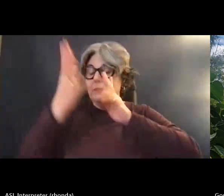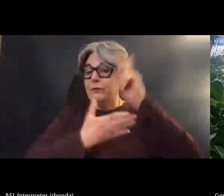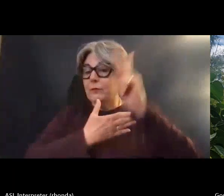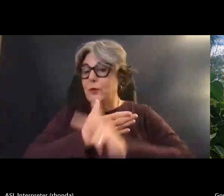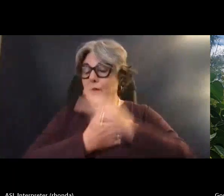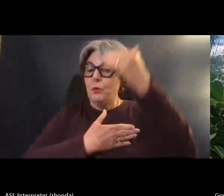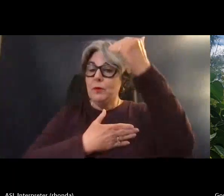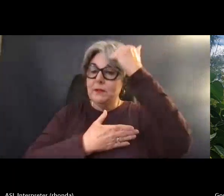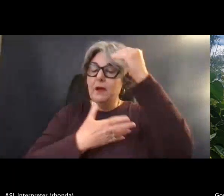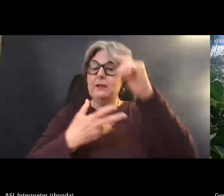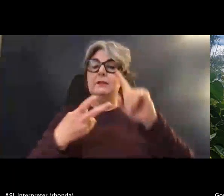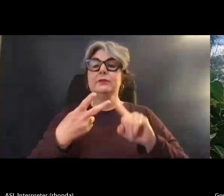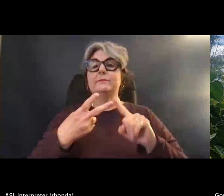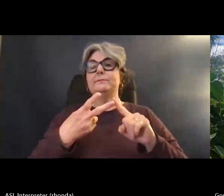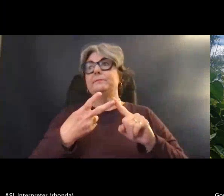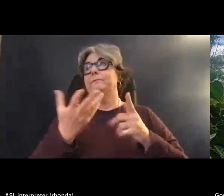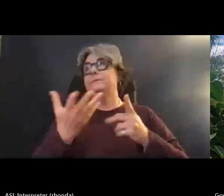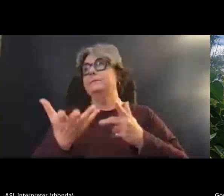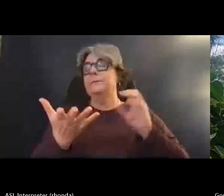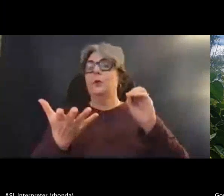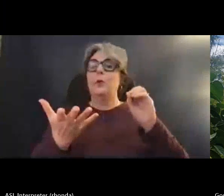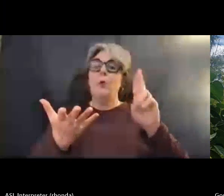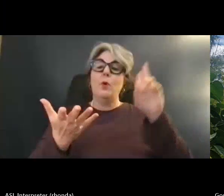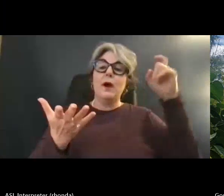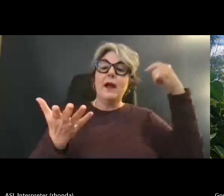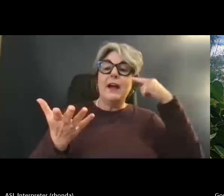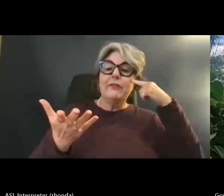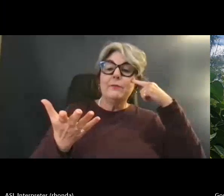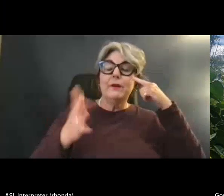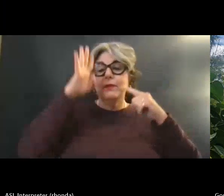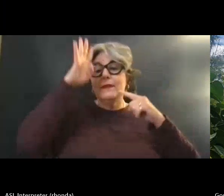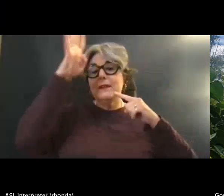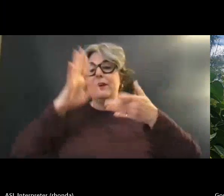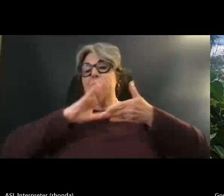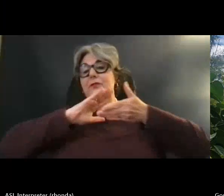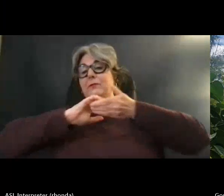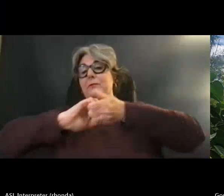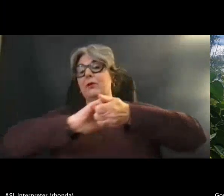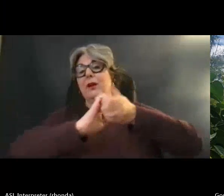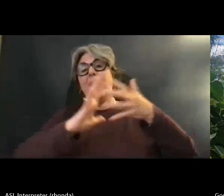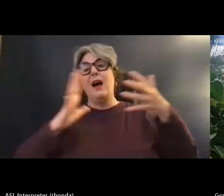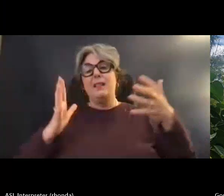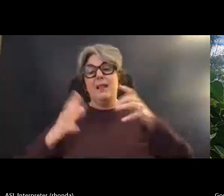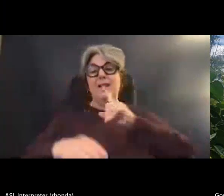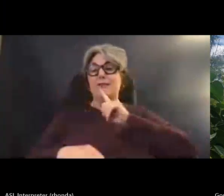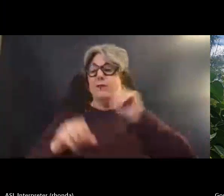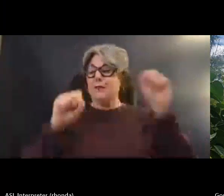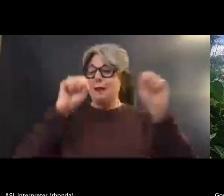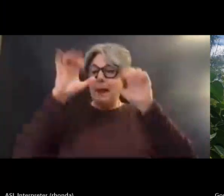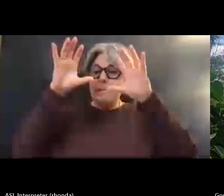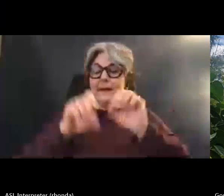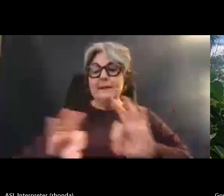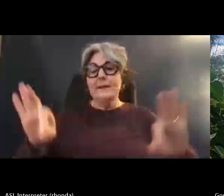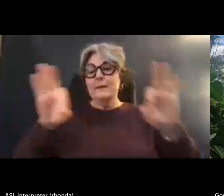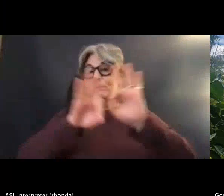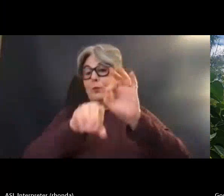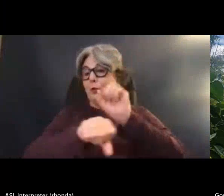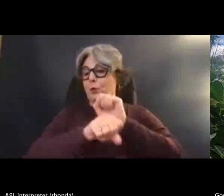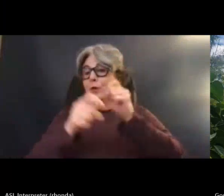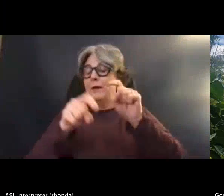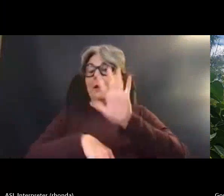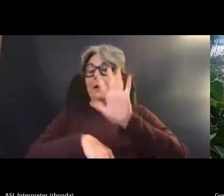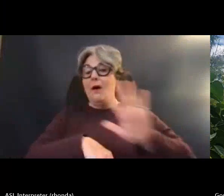knowledge partners, or government partners to innovation sprint partners. There's a lot of really amazing, important work that's happening all over